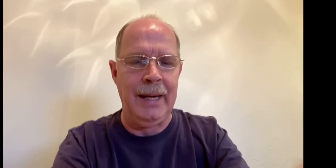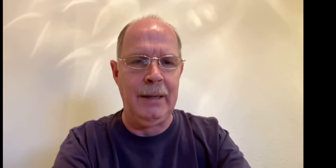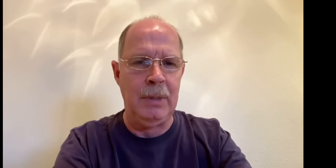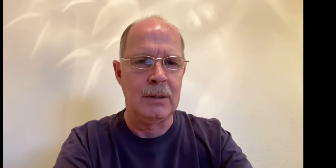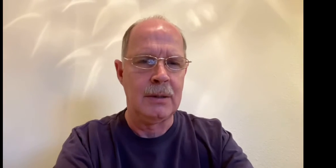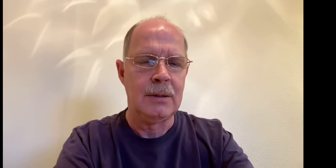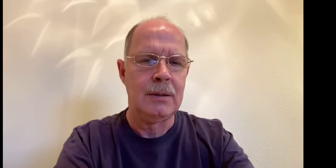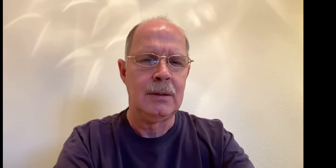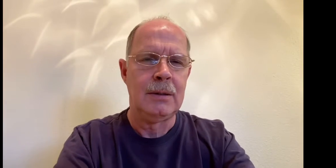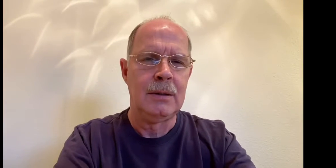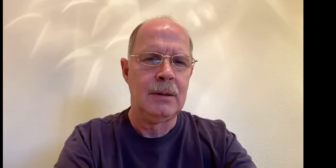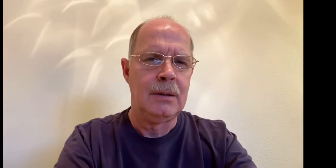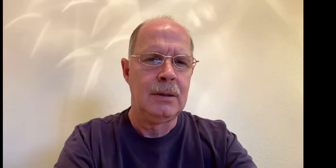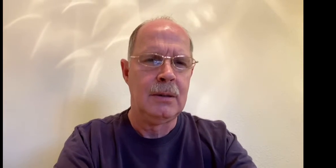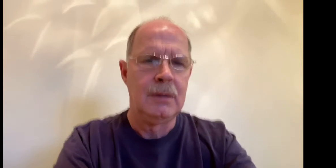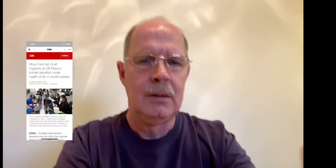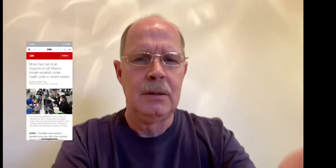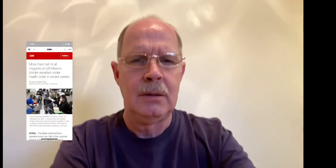they came.